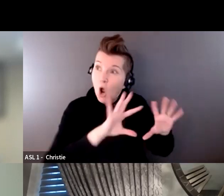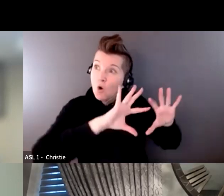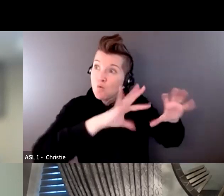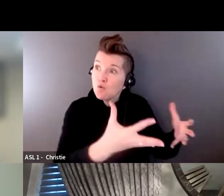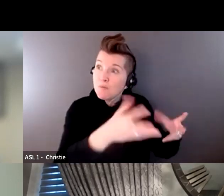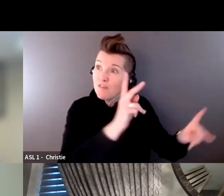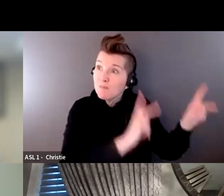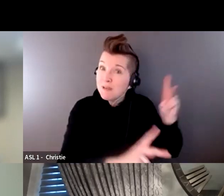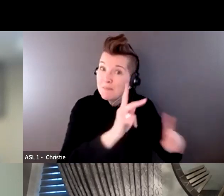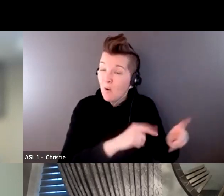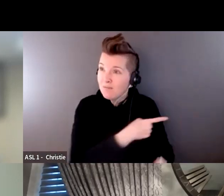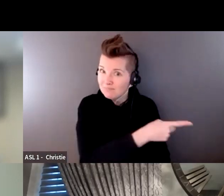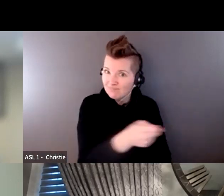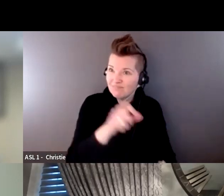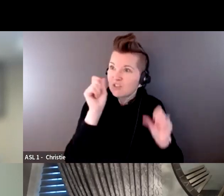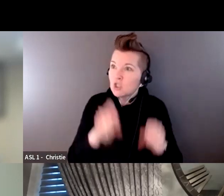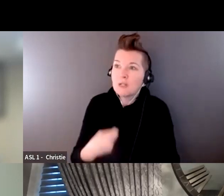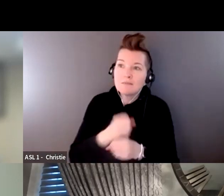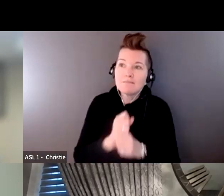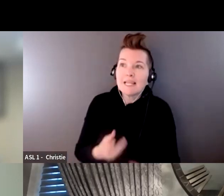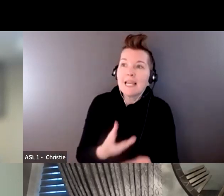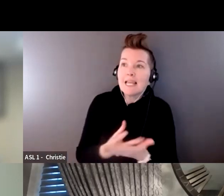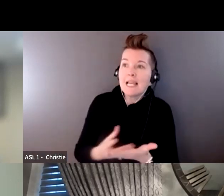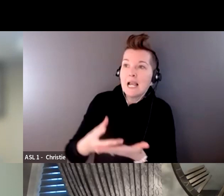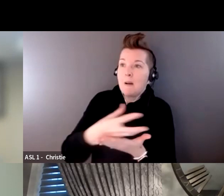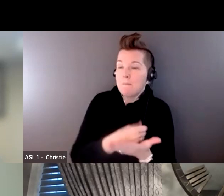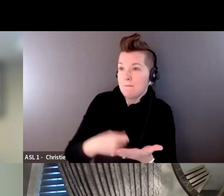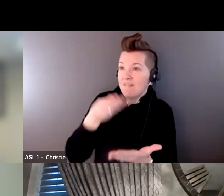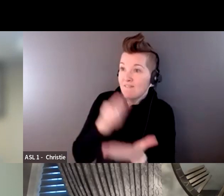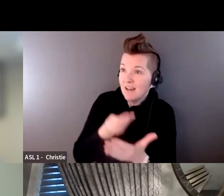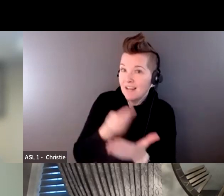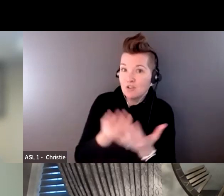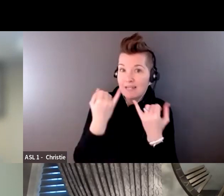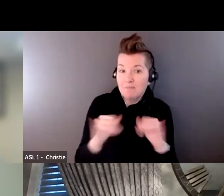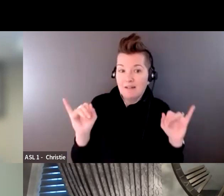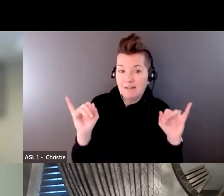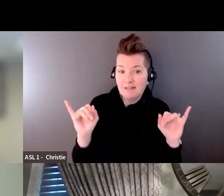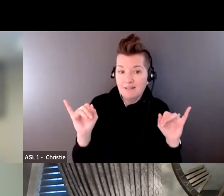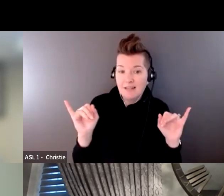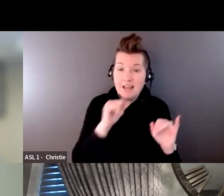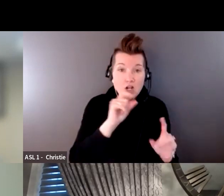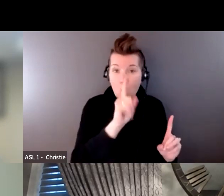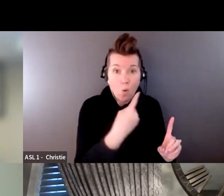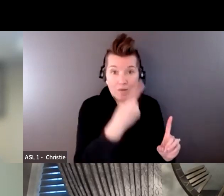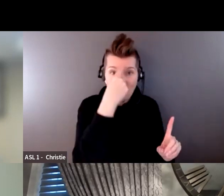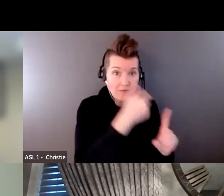could possibly, again, generate income and financial independence, not just for themselves,